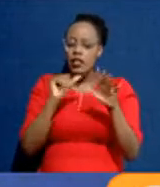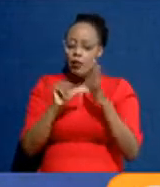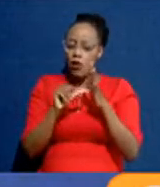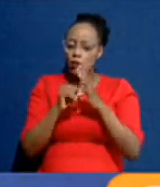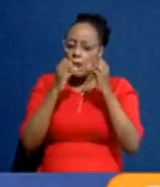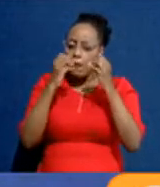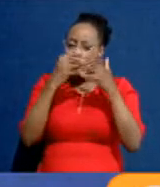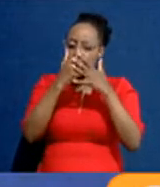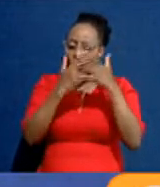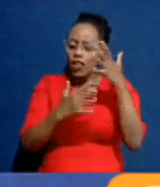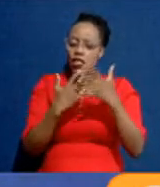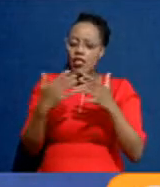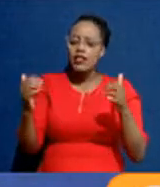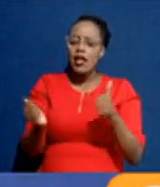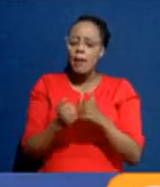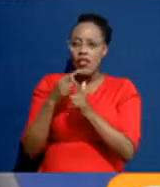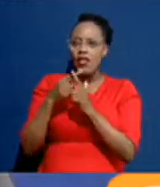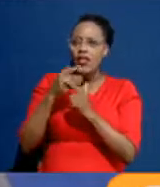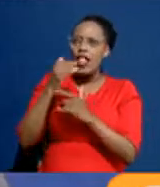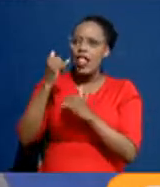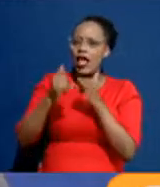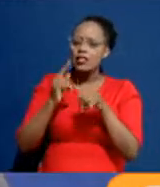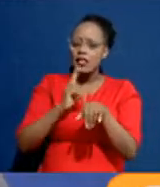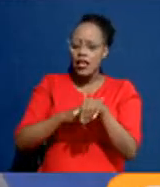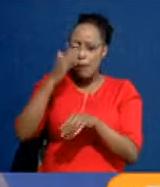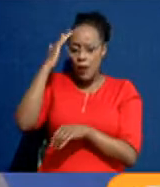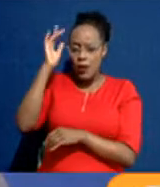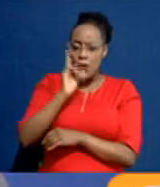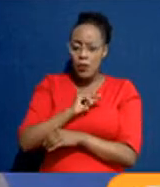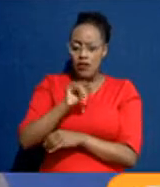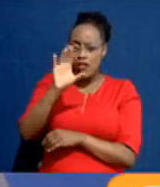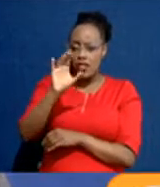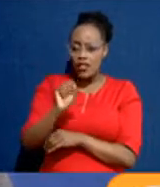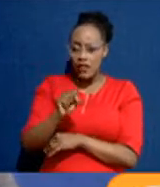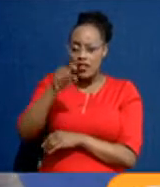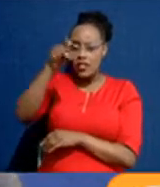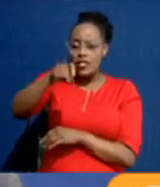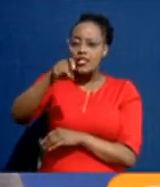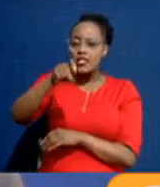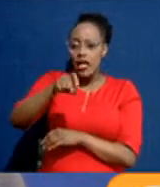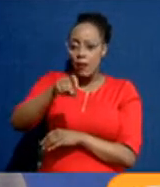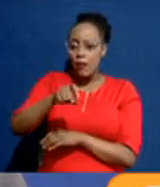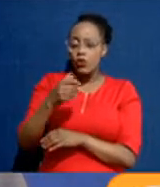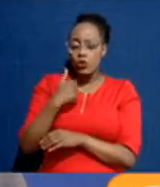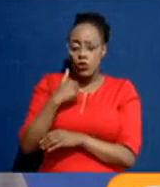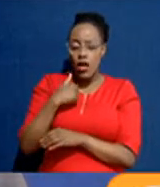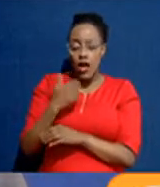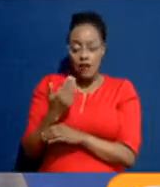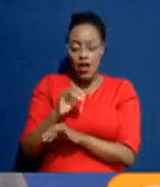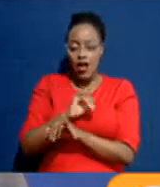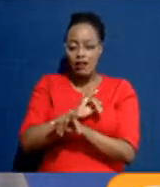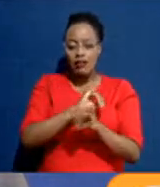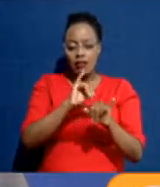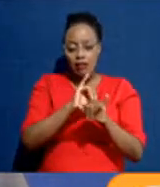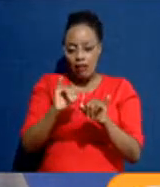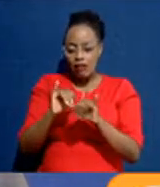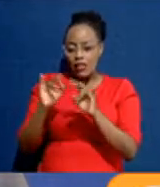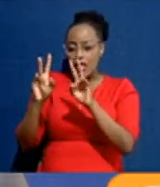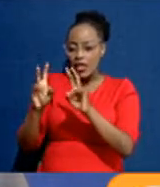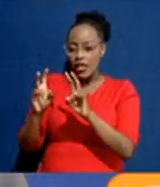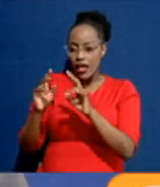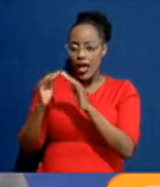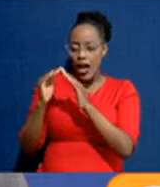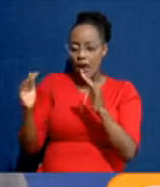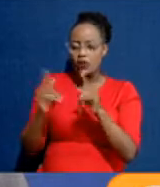things that have happened in this society, is that the cabinet is supposed to be a clearinghouse for any decisions that are